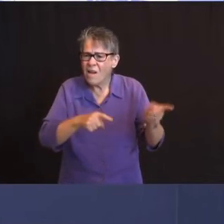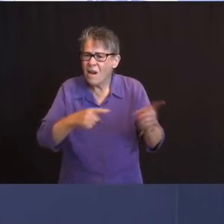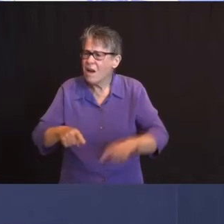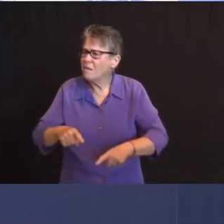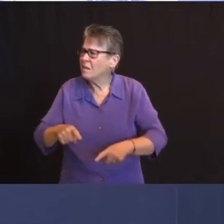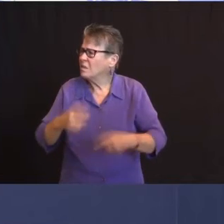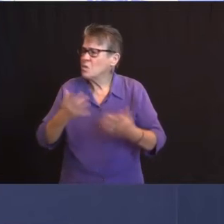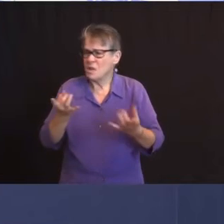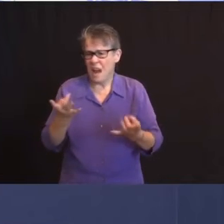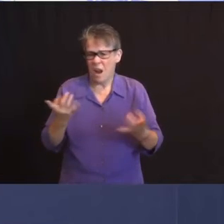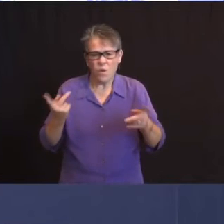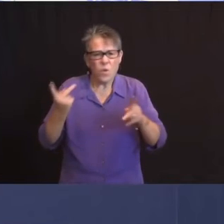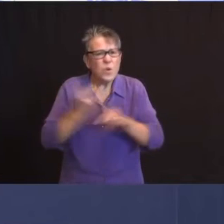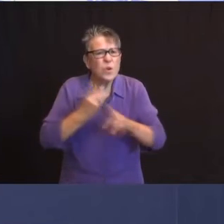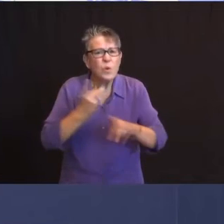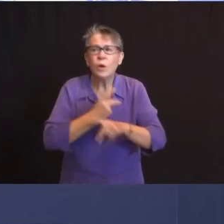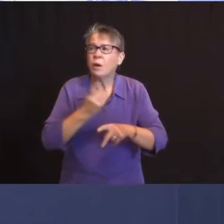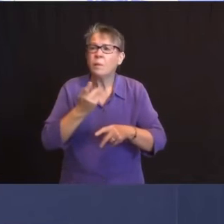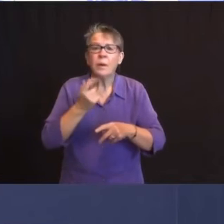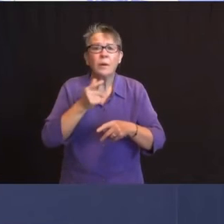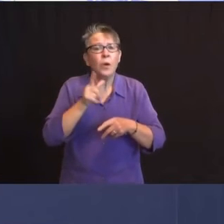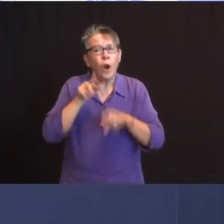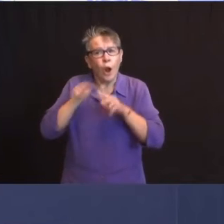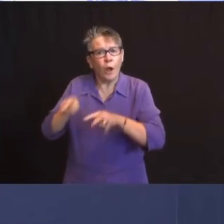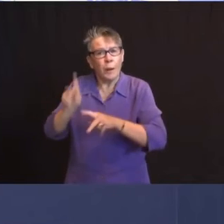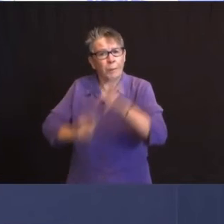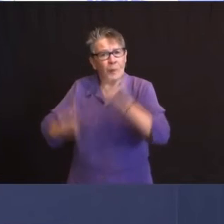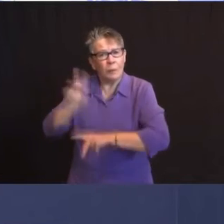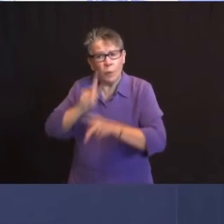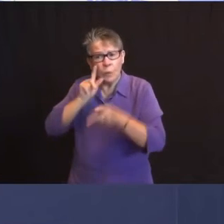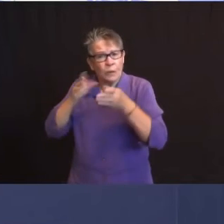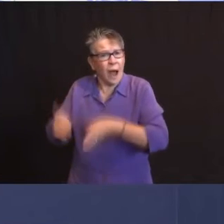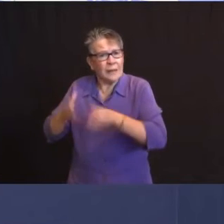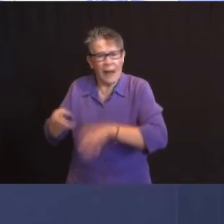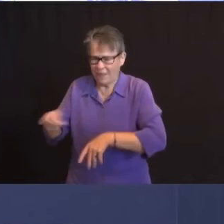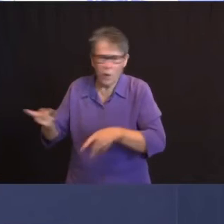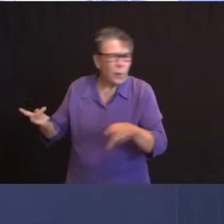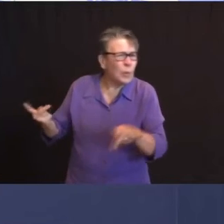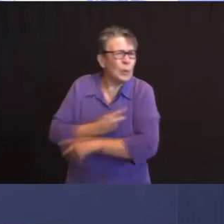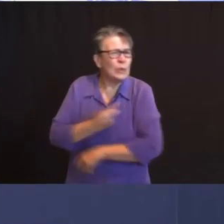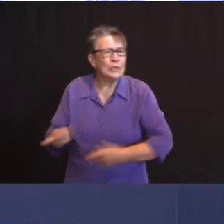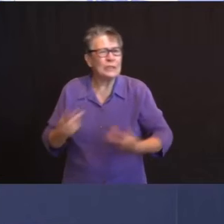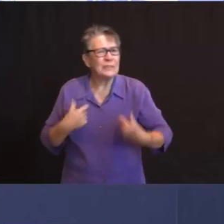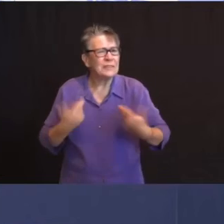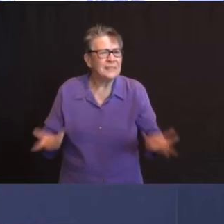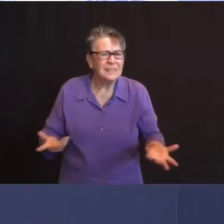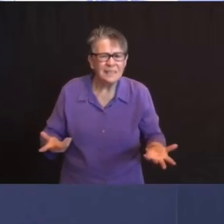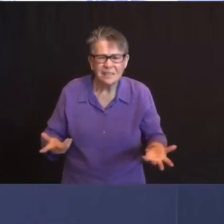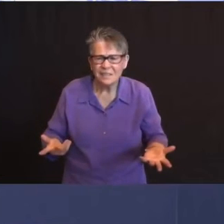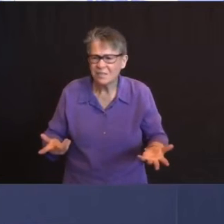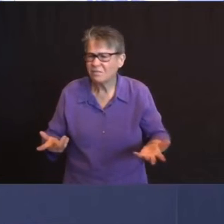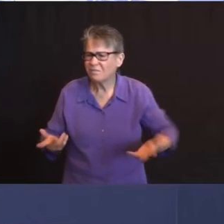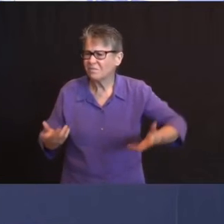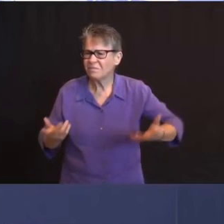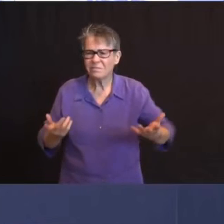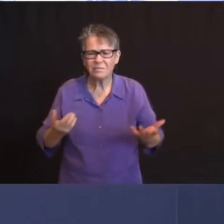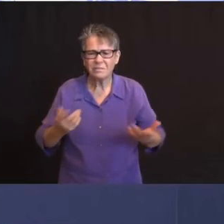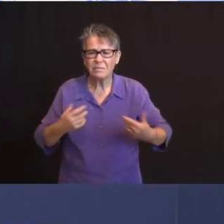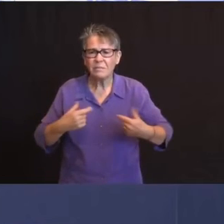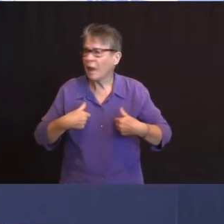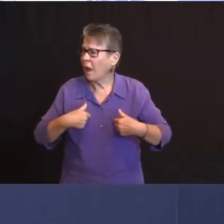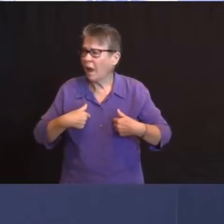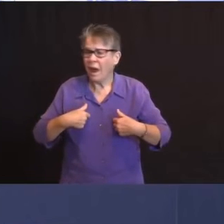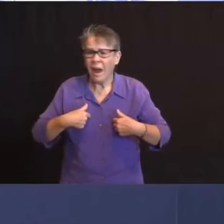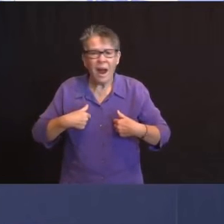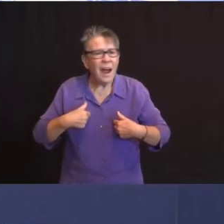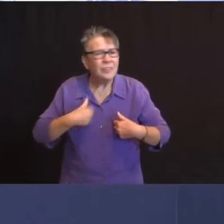my friends and extended family this holiday season. I will miss them, but it is temporary. For the Zimmerman, Robinson, and Twist families,